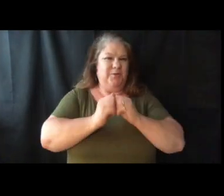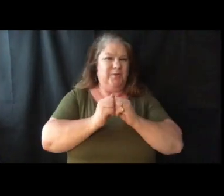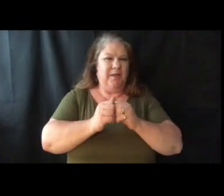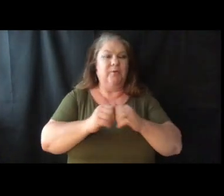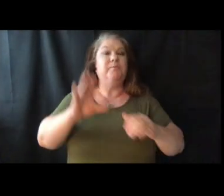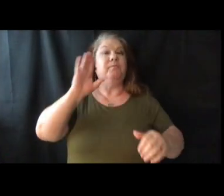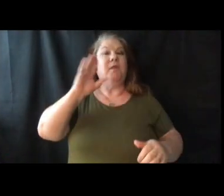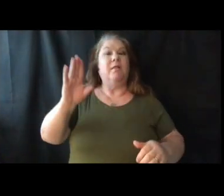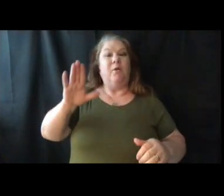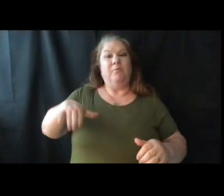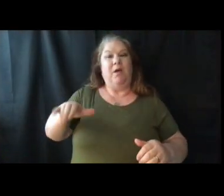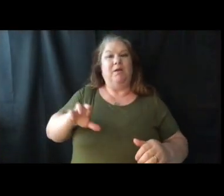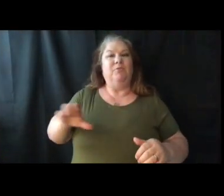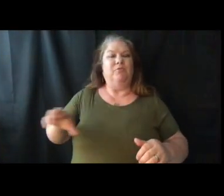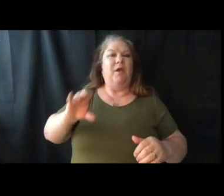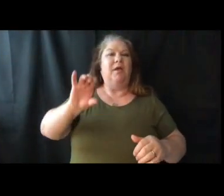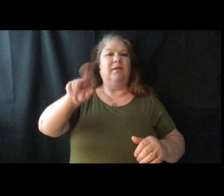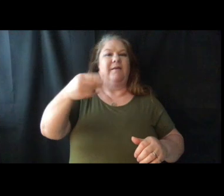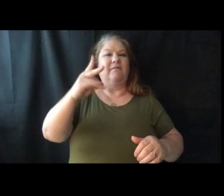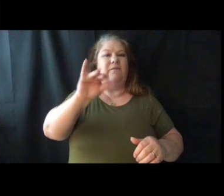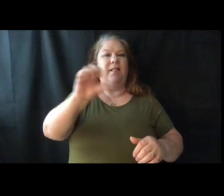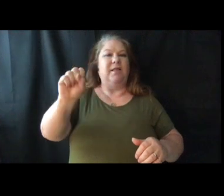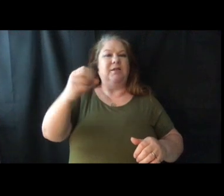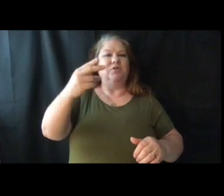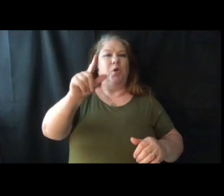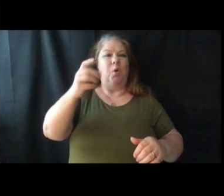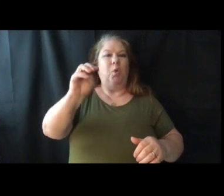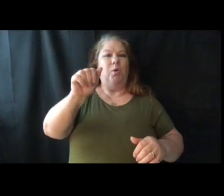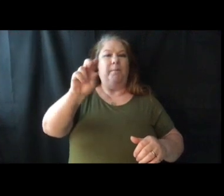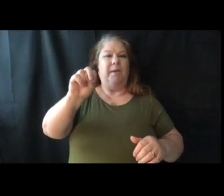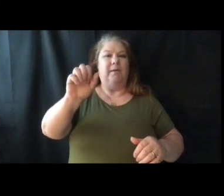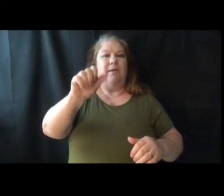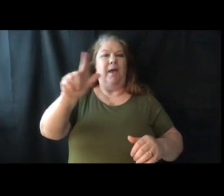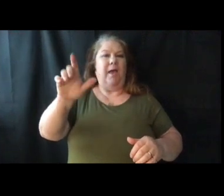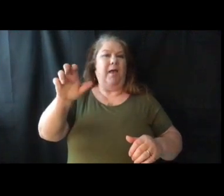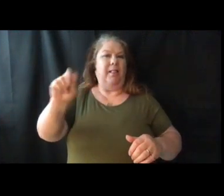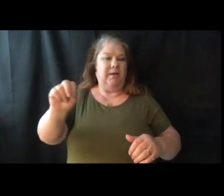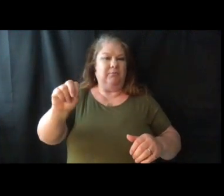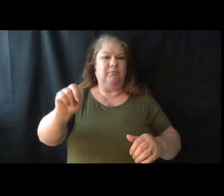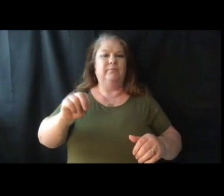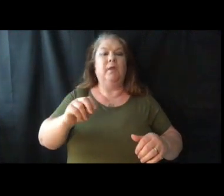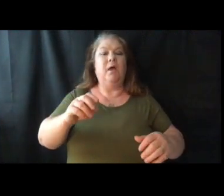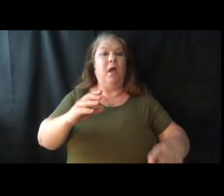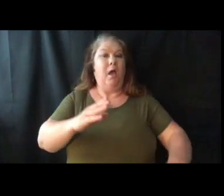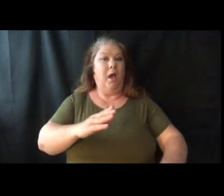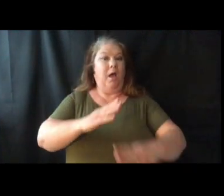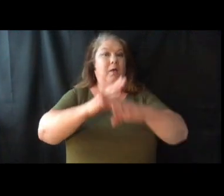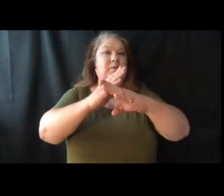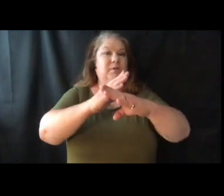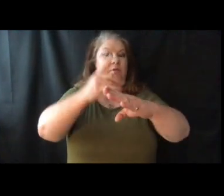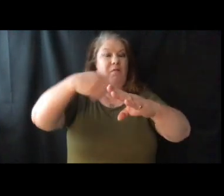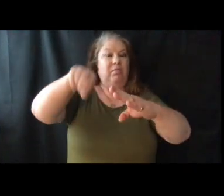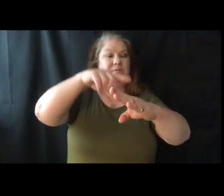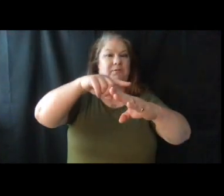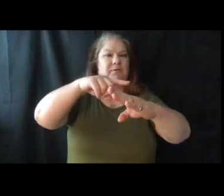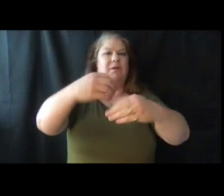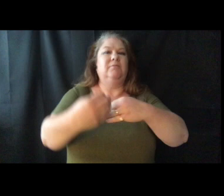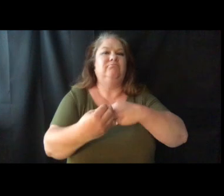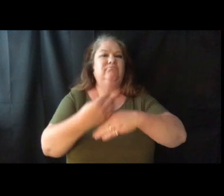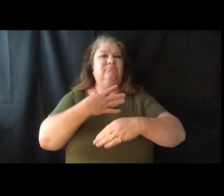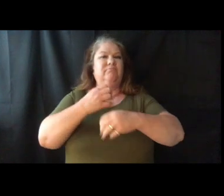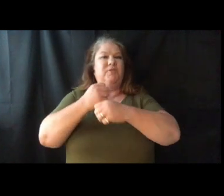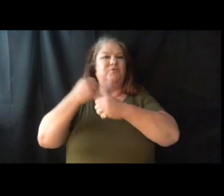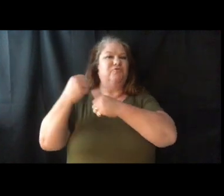Hello, this is Phyllis Hoagland Allen speaking. It's the obstacles that life places in front of us that makes us